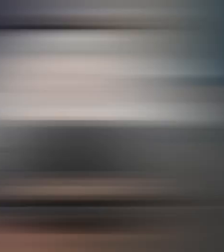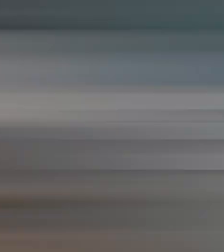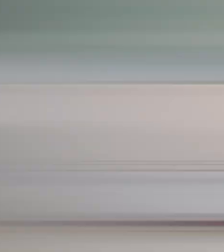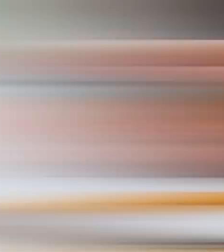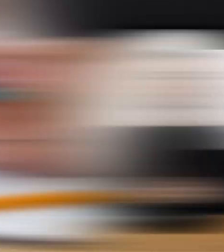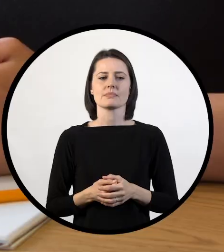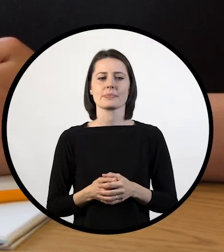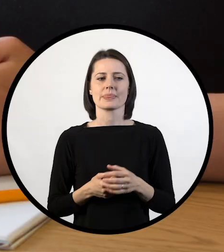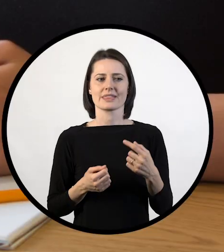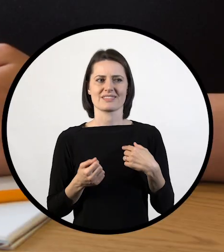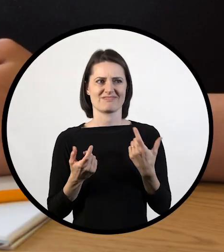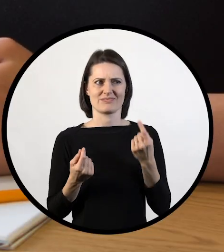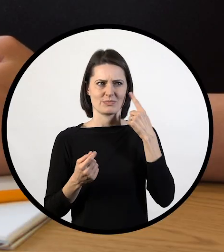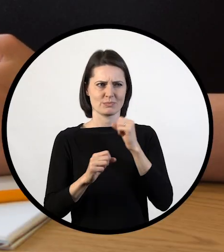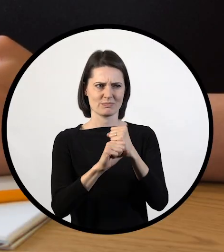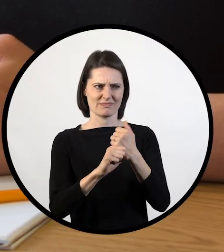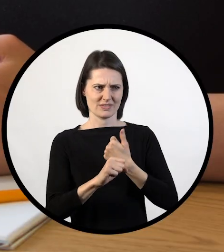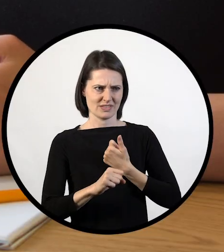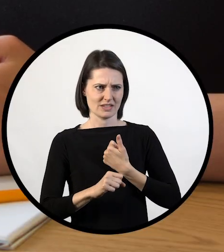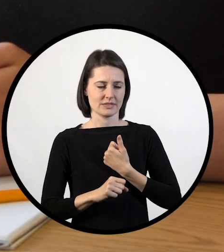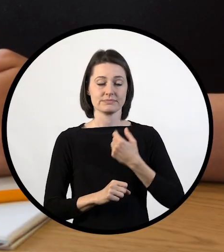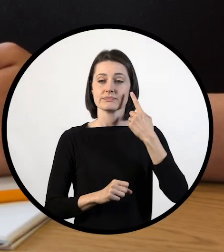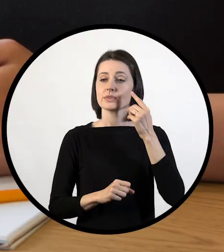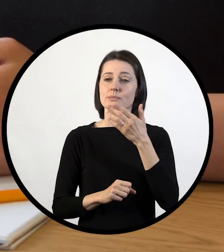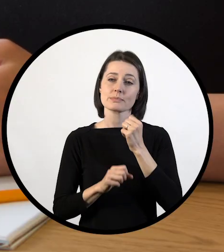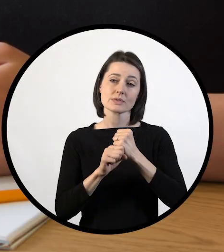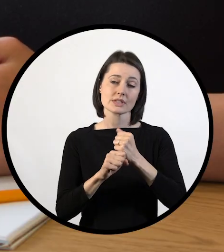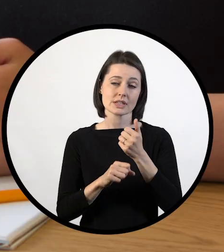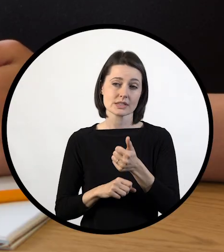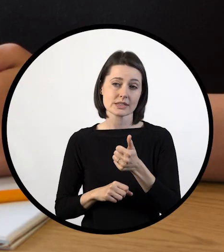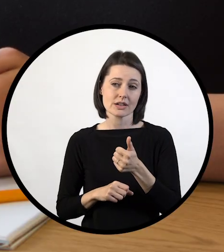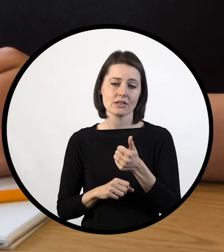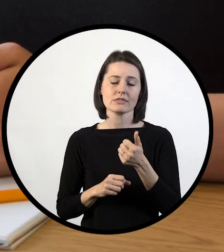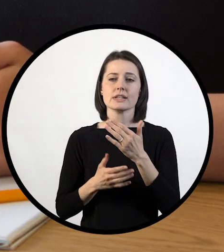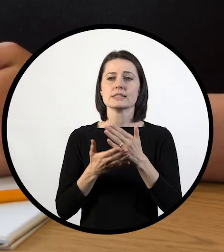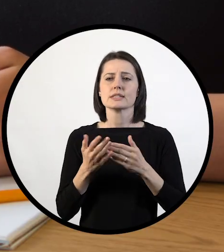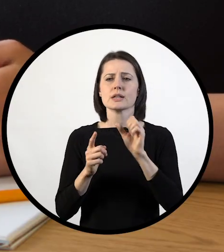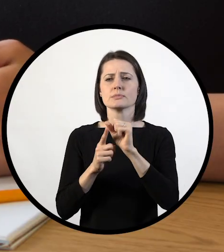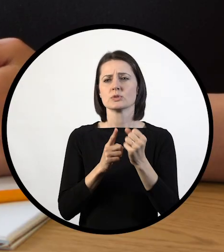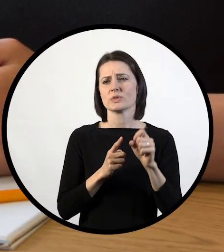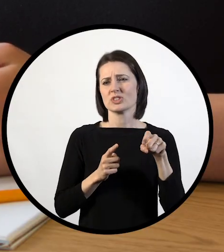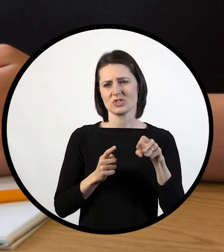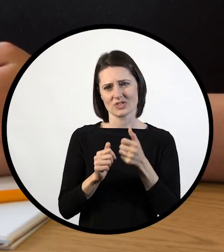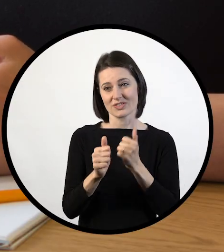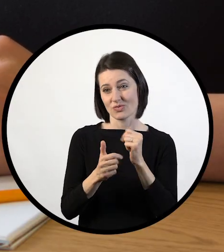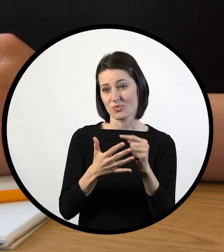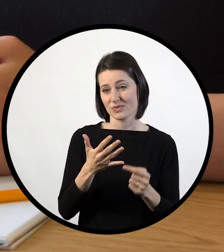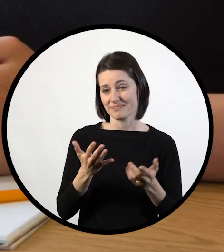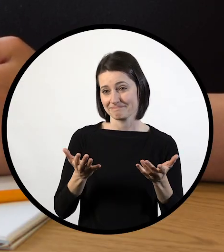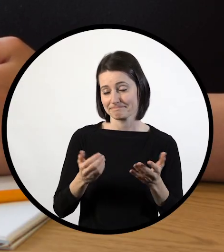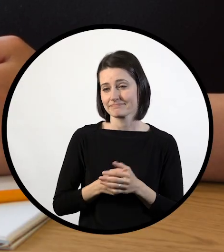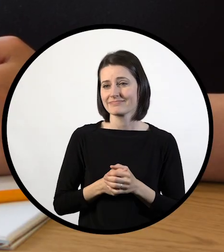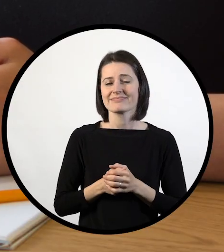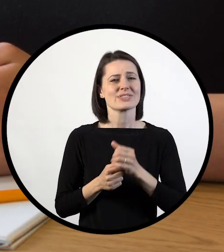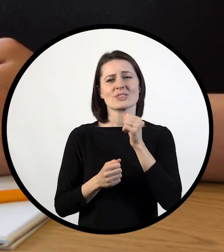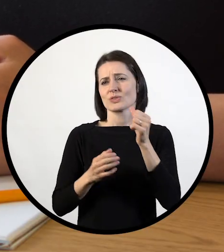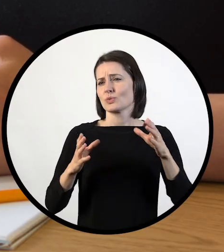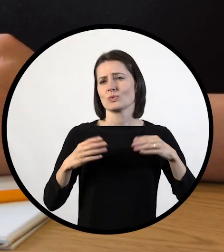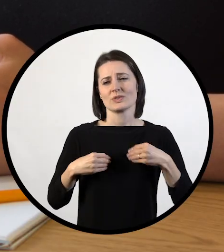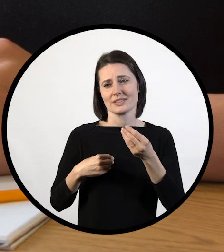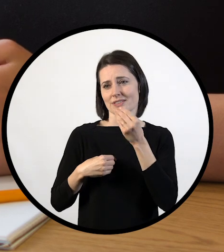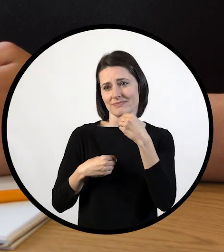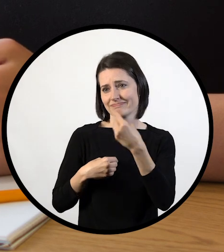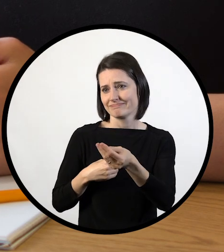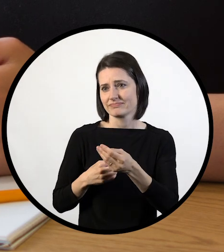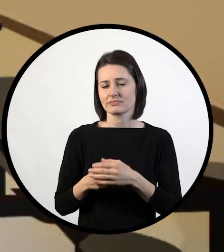right. So what can I do to protect myself? In order to better protect yourself, here are some situations that you